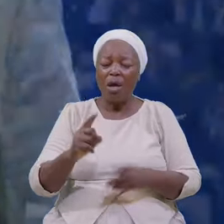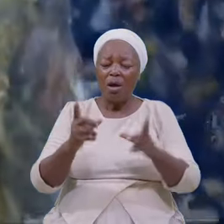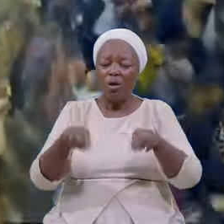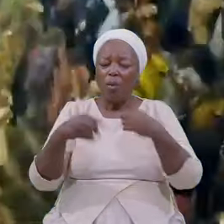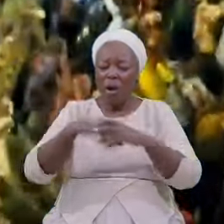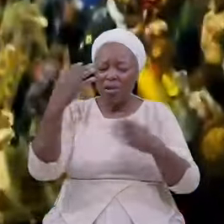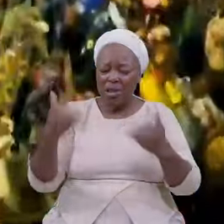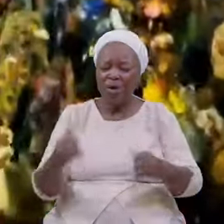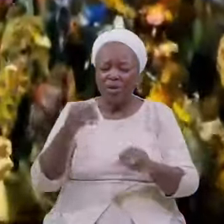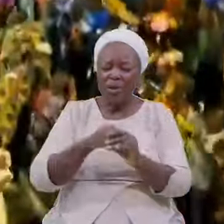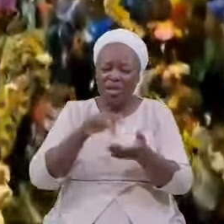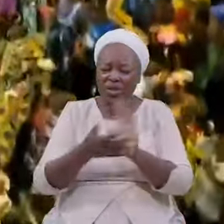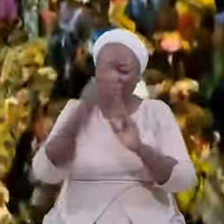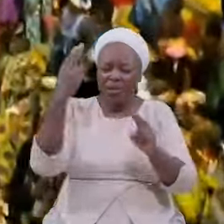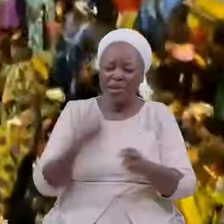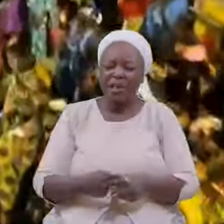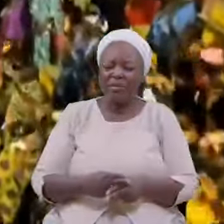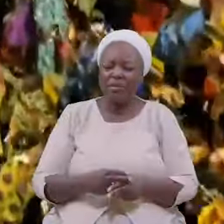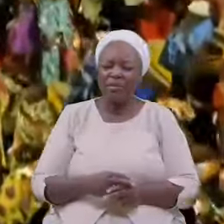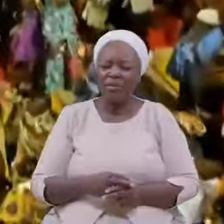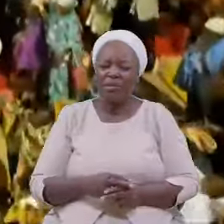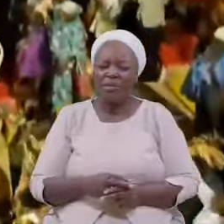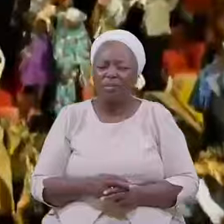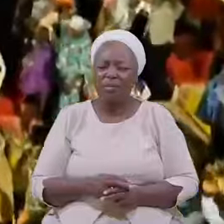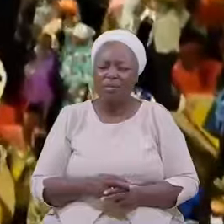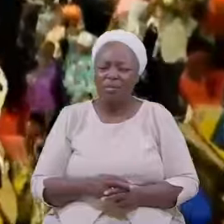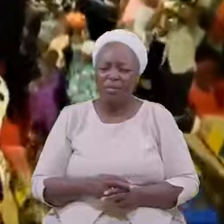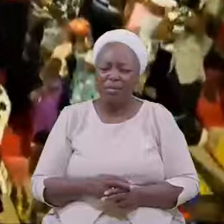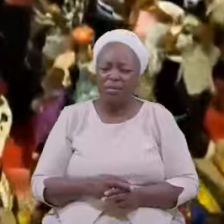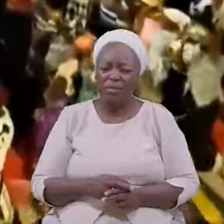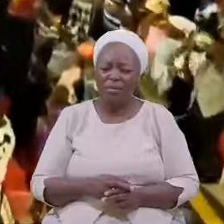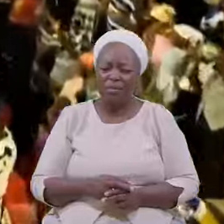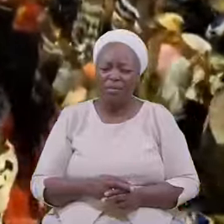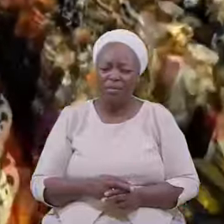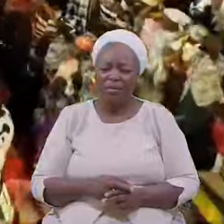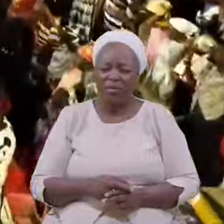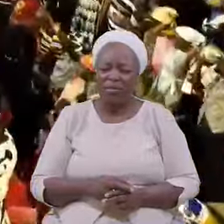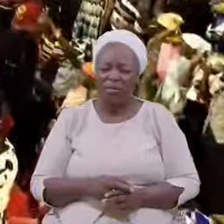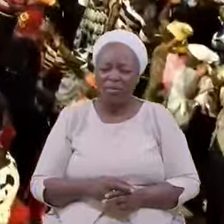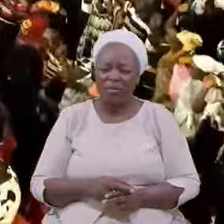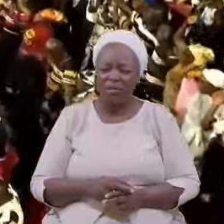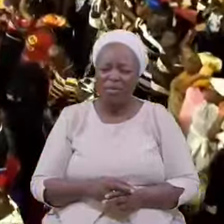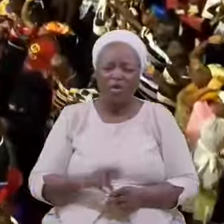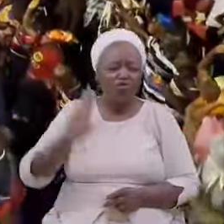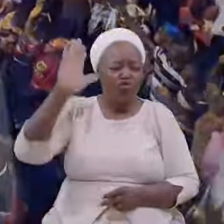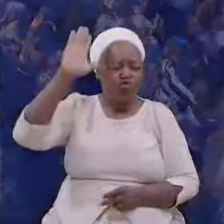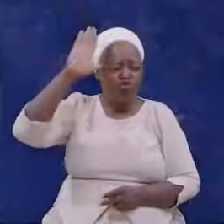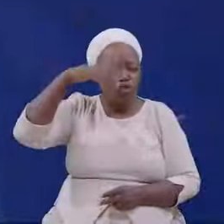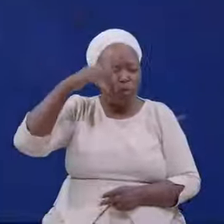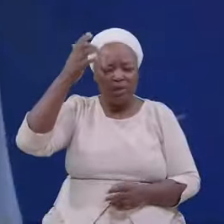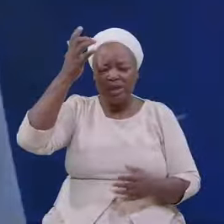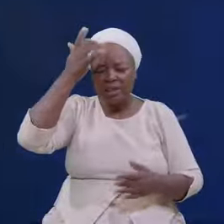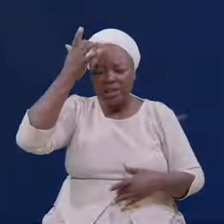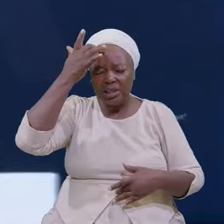Jesus' name. Sur le ventre, la bosse, les tumeurs disparaissent au nom de Jésus. Incurable disease of